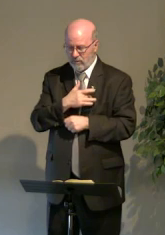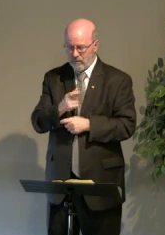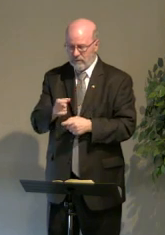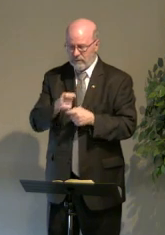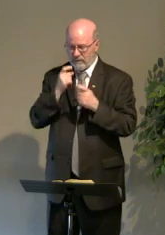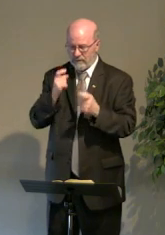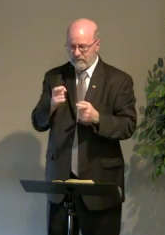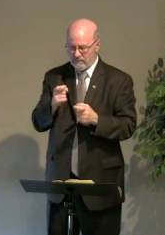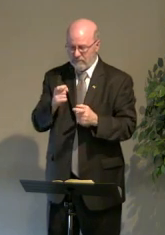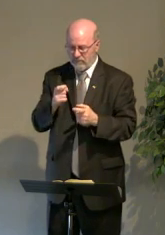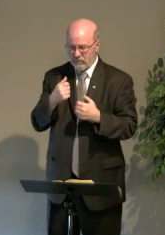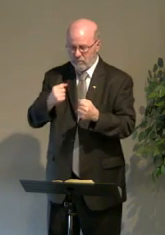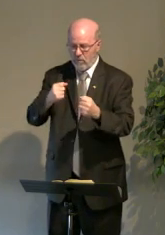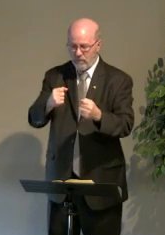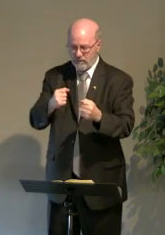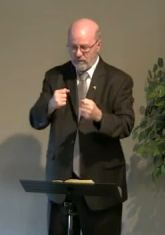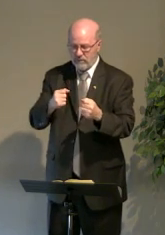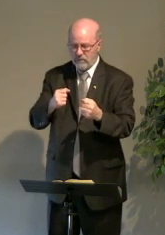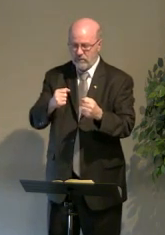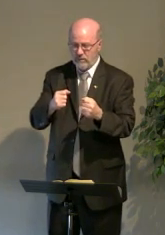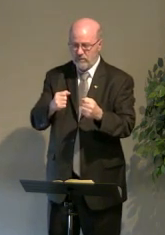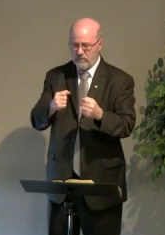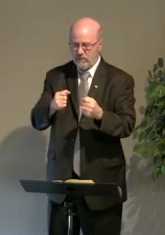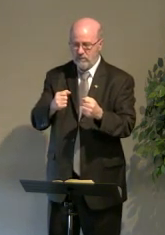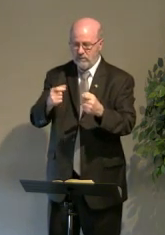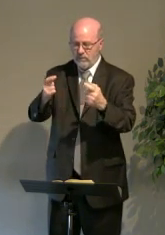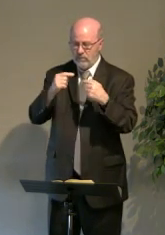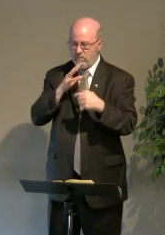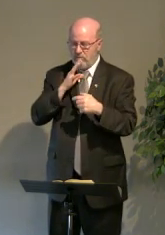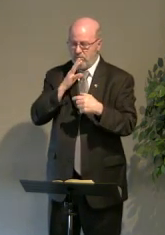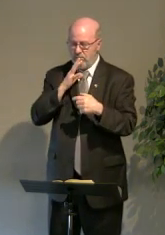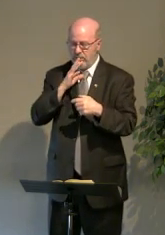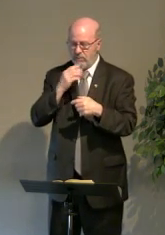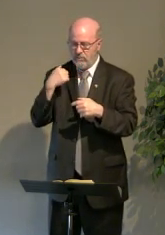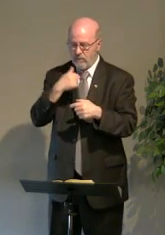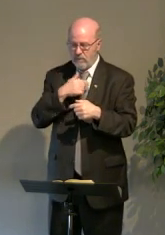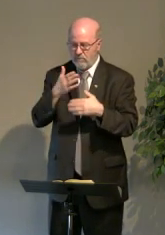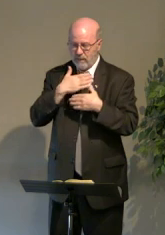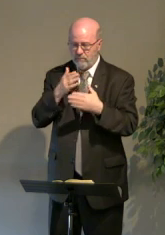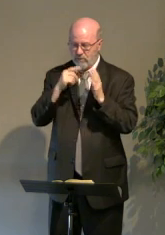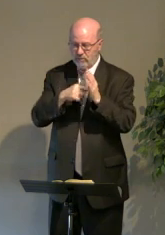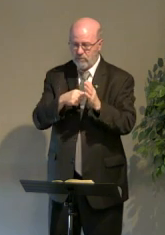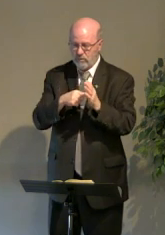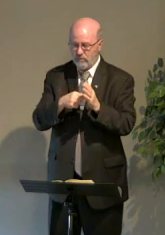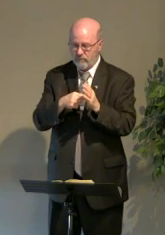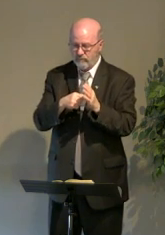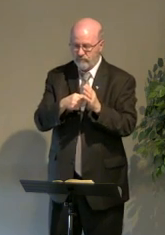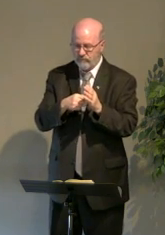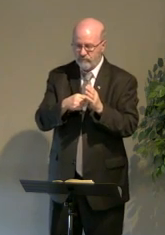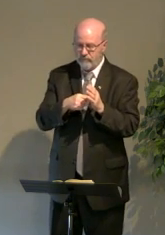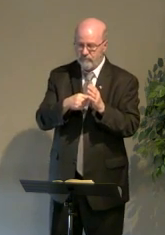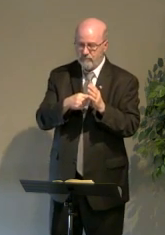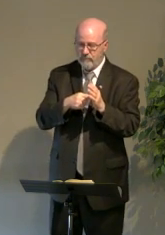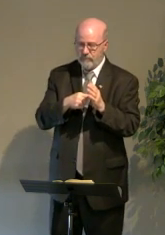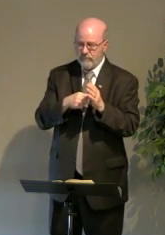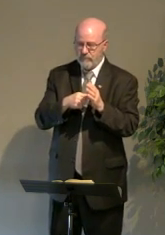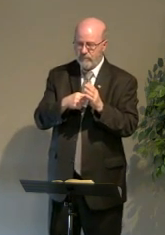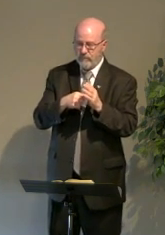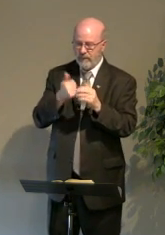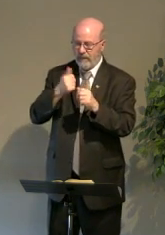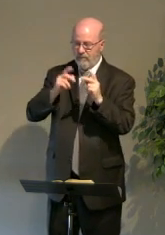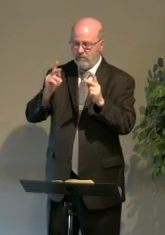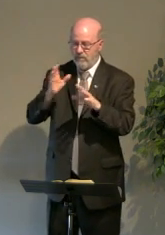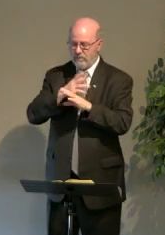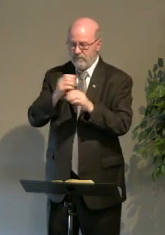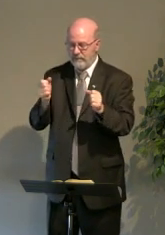them the boldness, the courage to come and speak to someone. We gladly show them. And there's not a single saved person in this room who